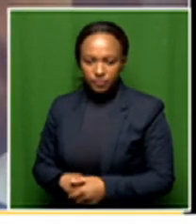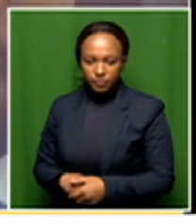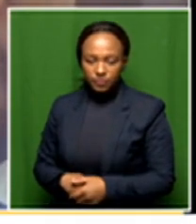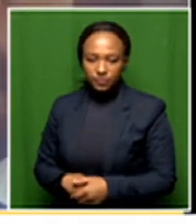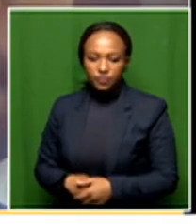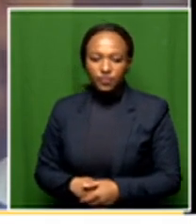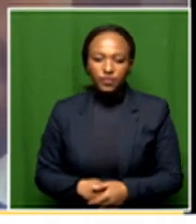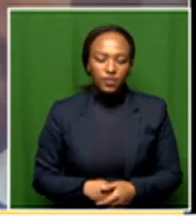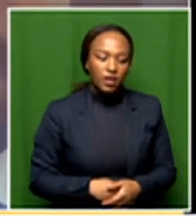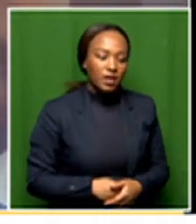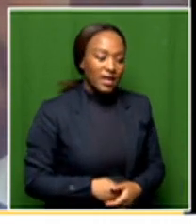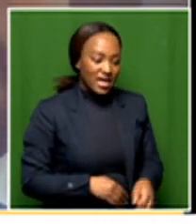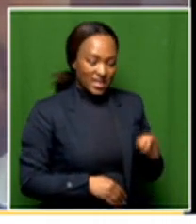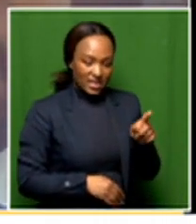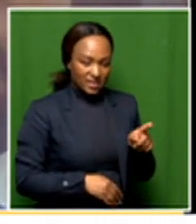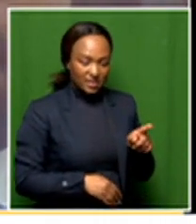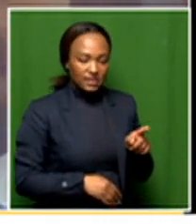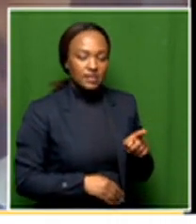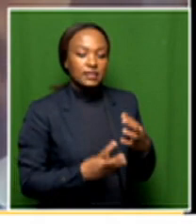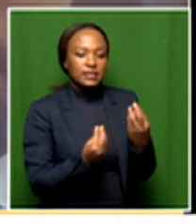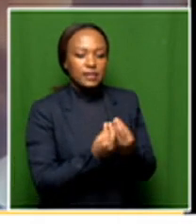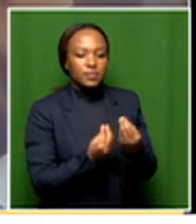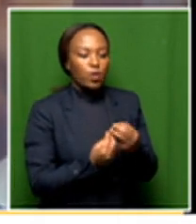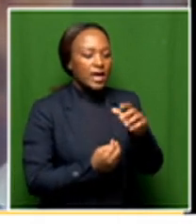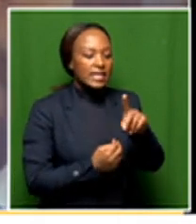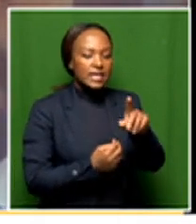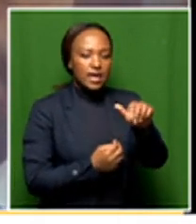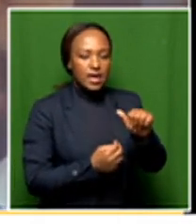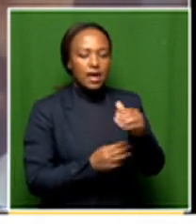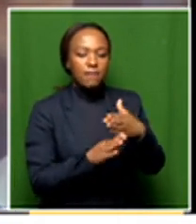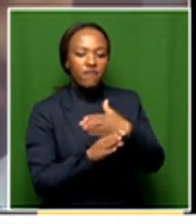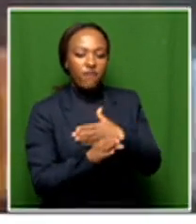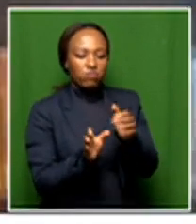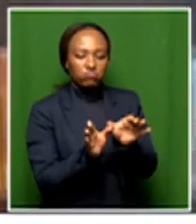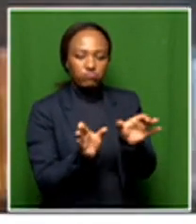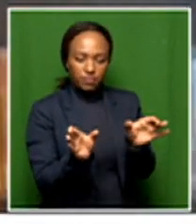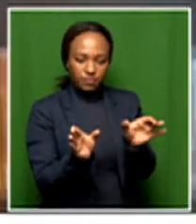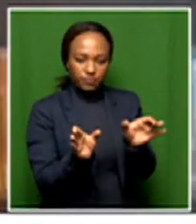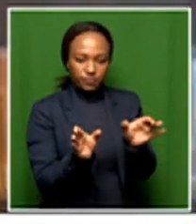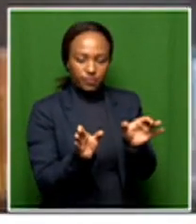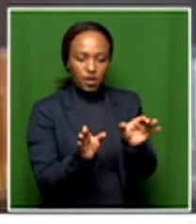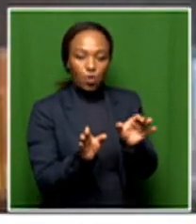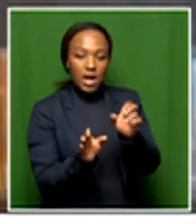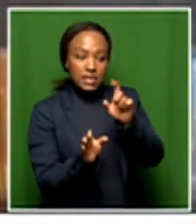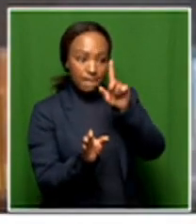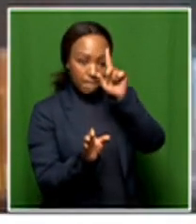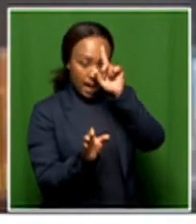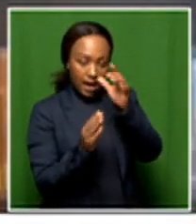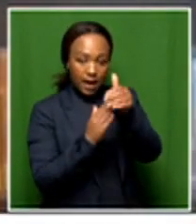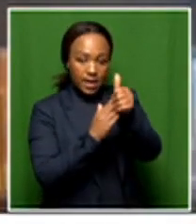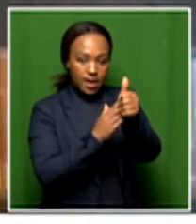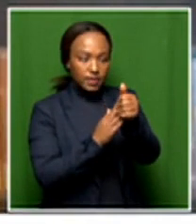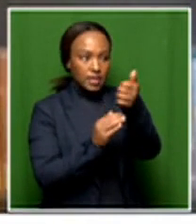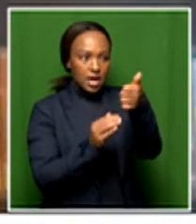Look, here's the thing. The DA had two components while the black leaders we are talking about were still in the party. It had